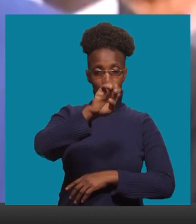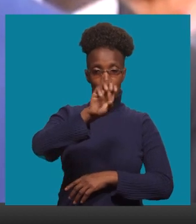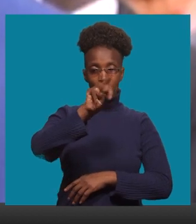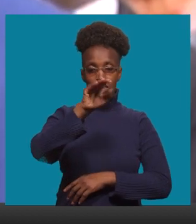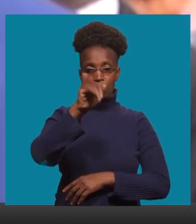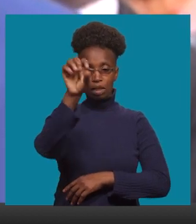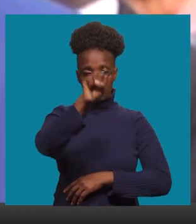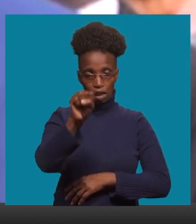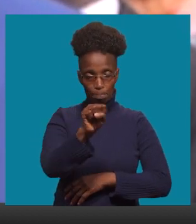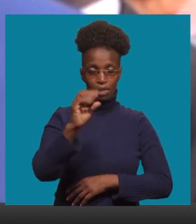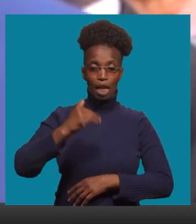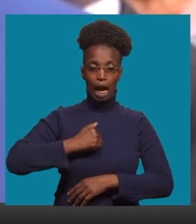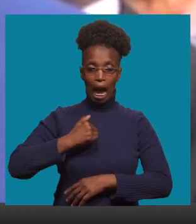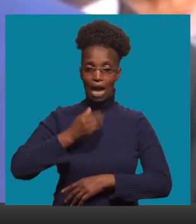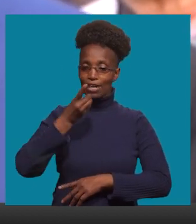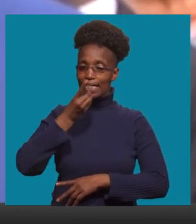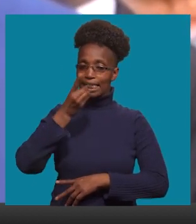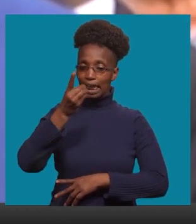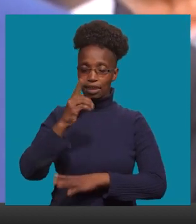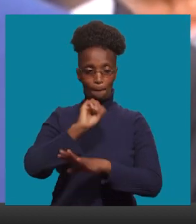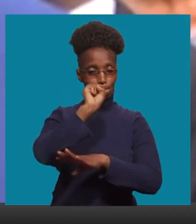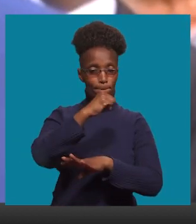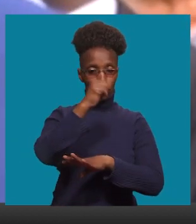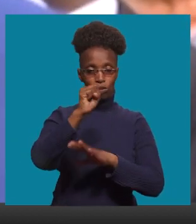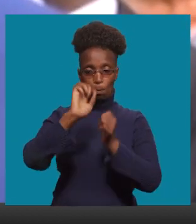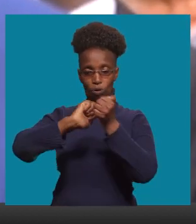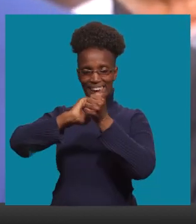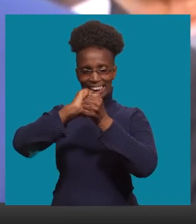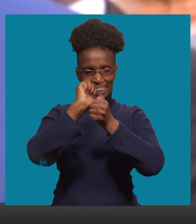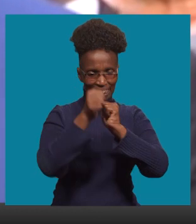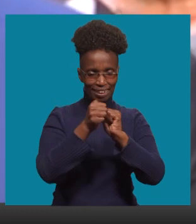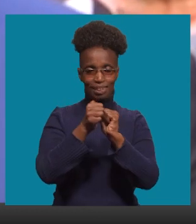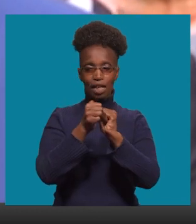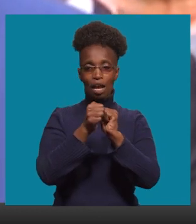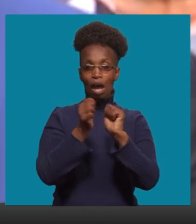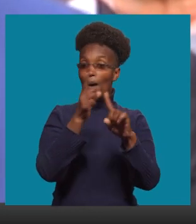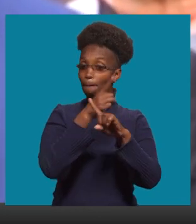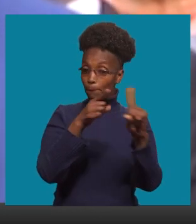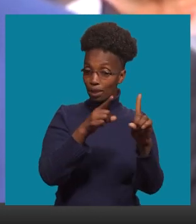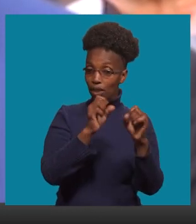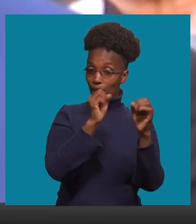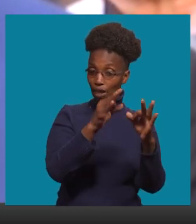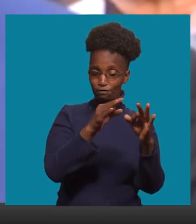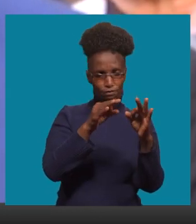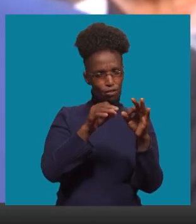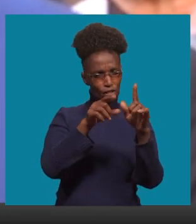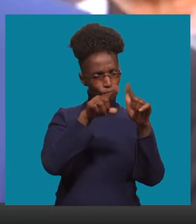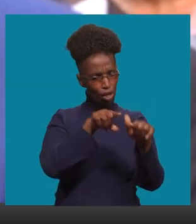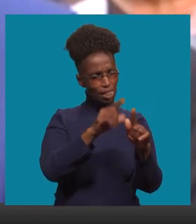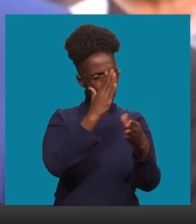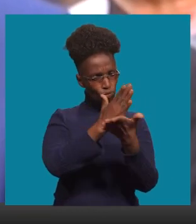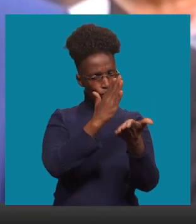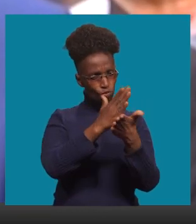name is that has the data that you cannot change so unless the person who is going to follow me is